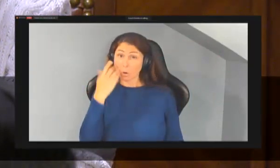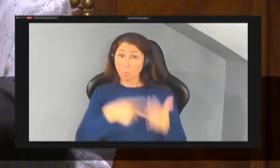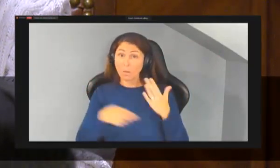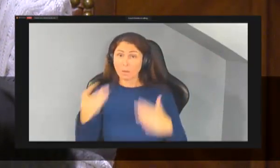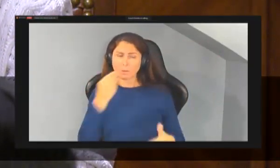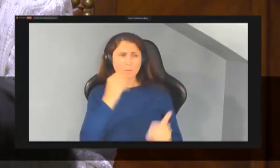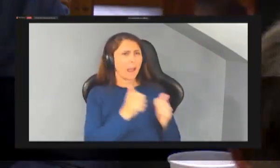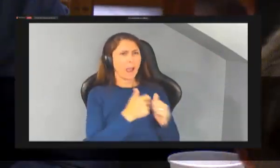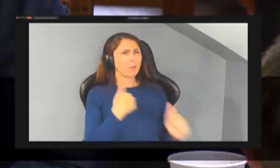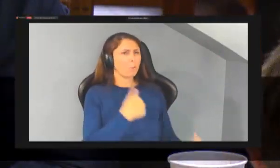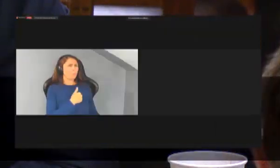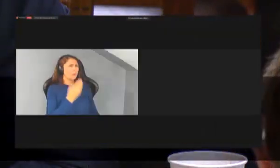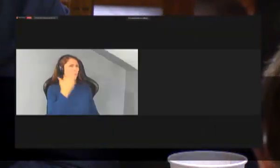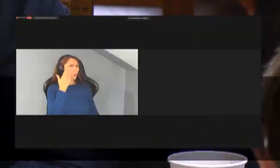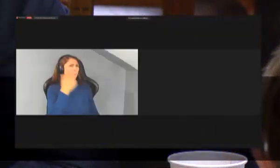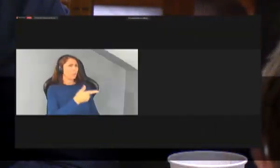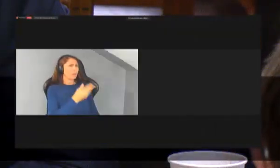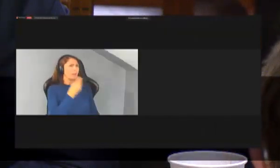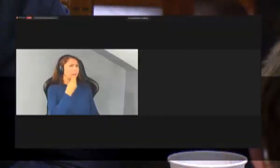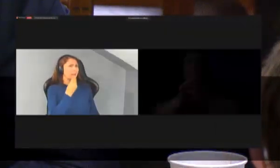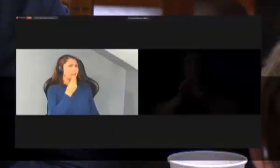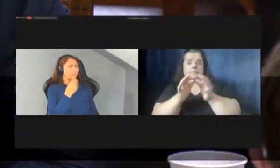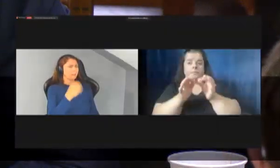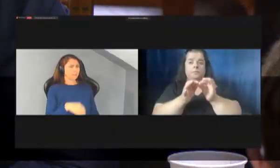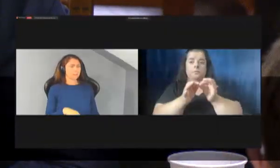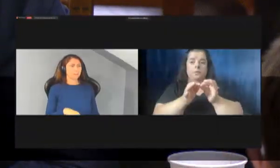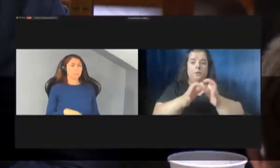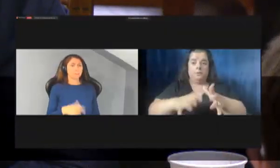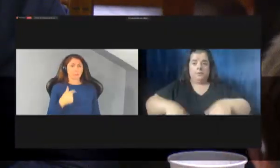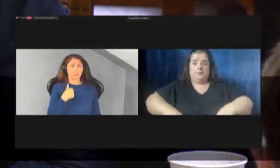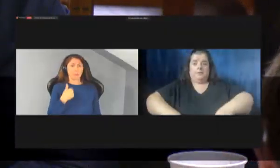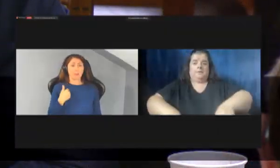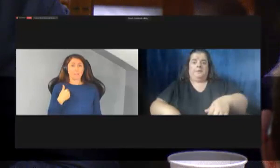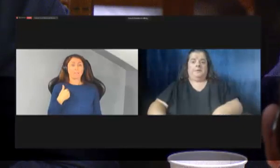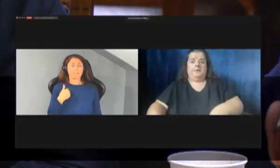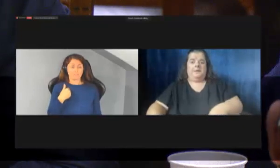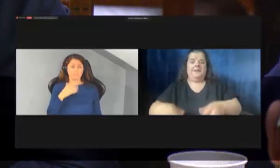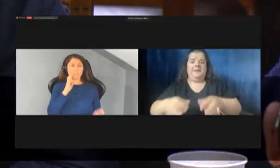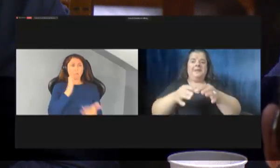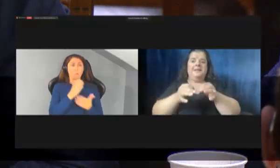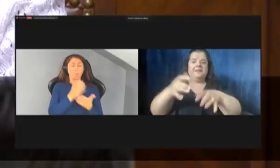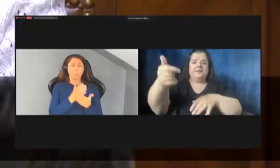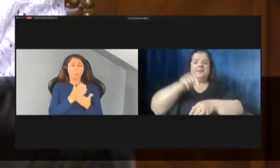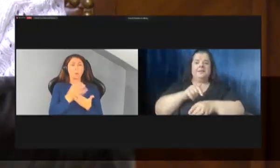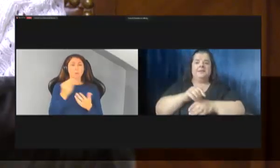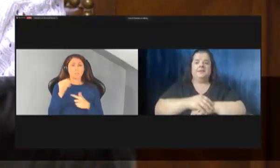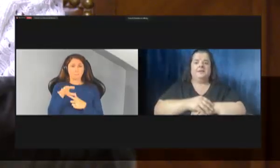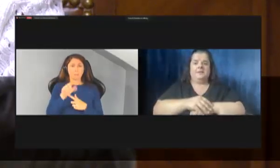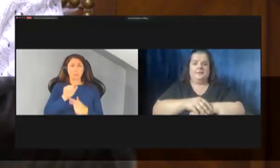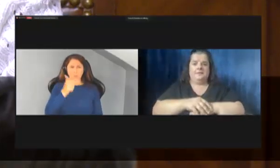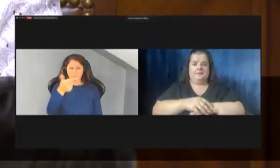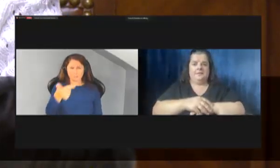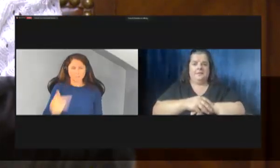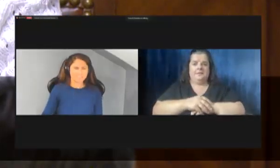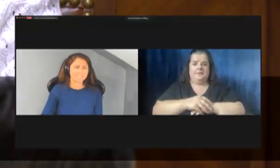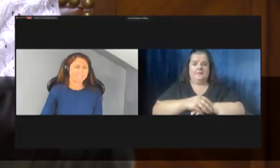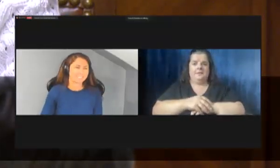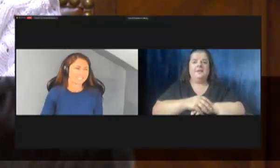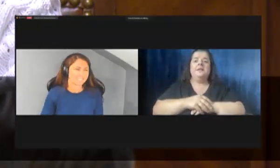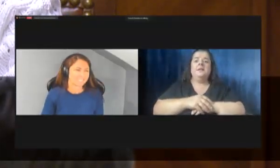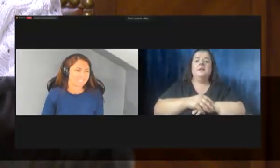eating what we're saying they're eating? So I have photos of them eating, and I have videos of them eating, and